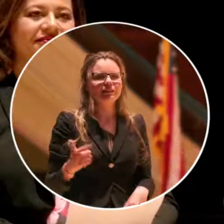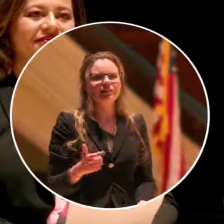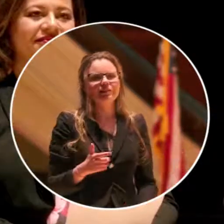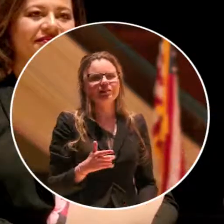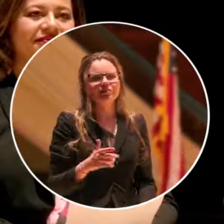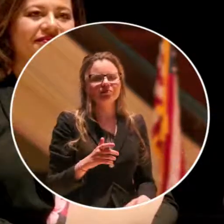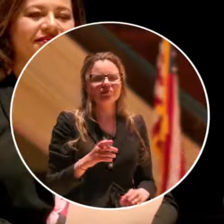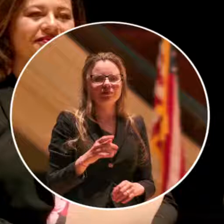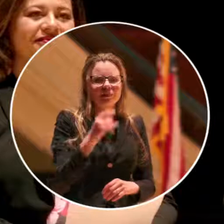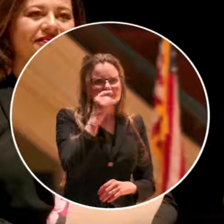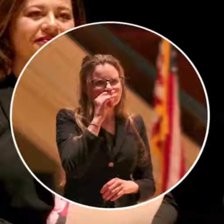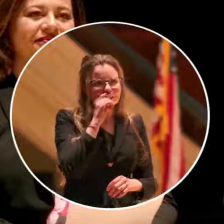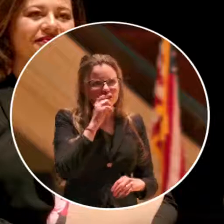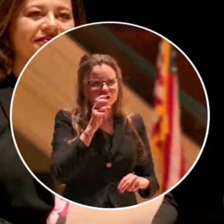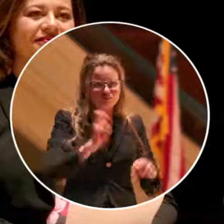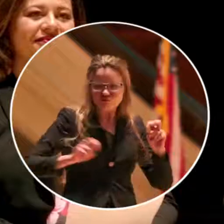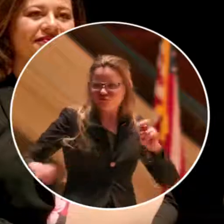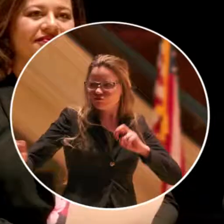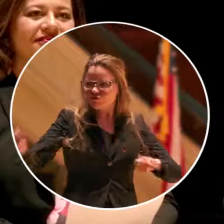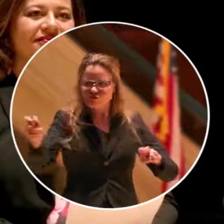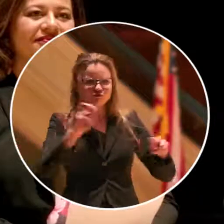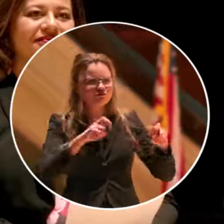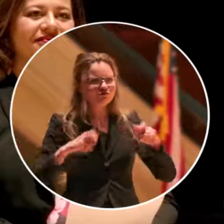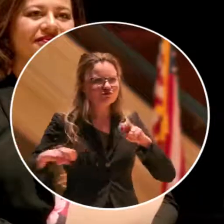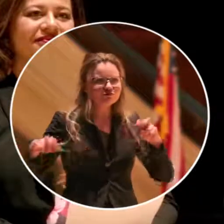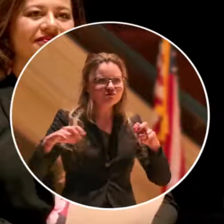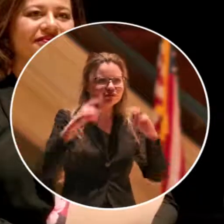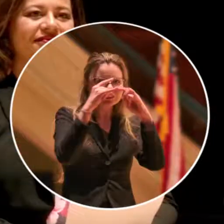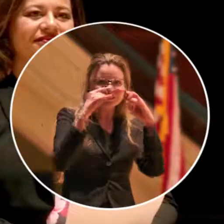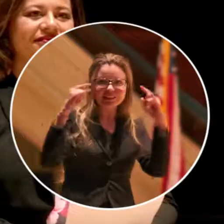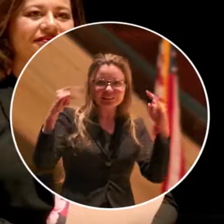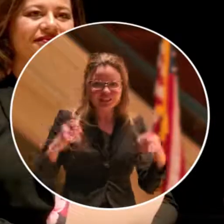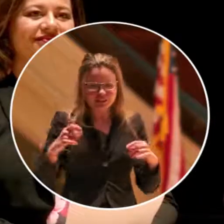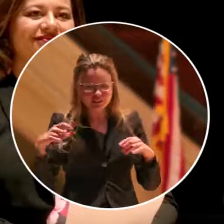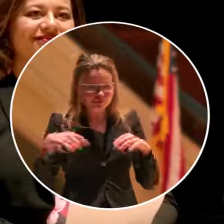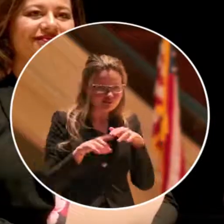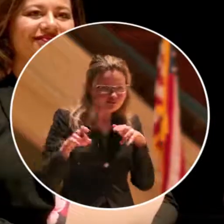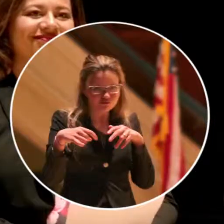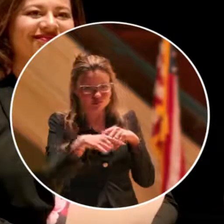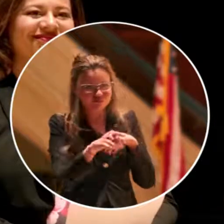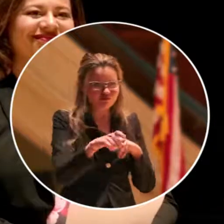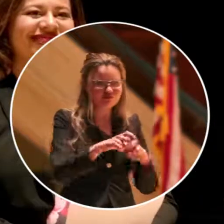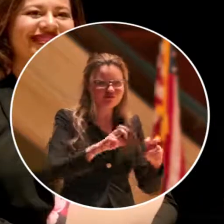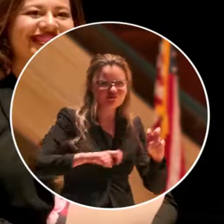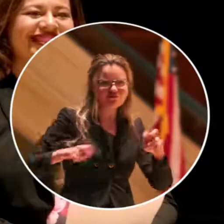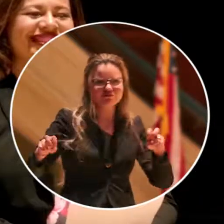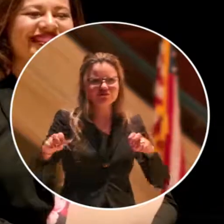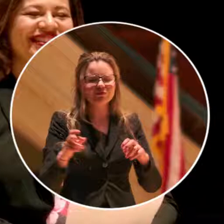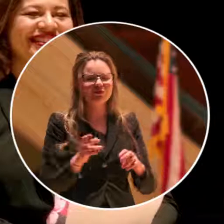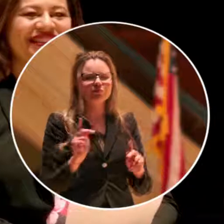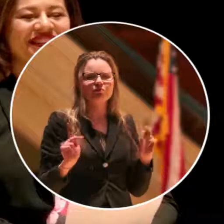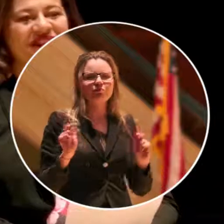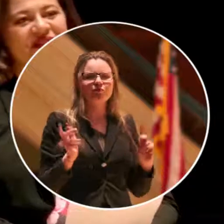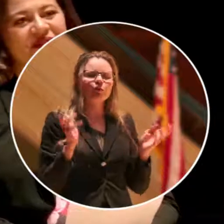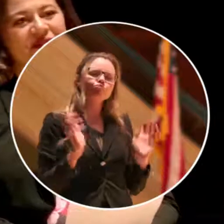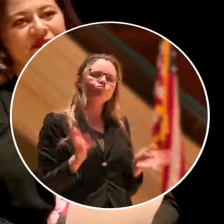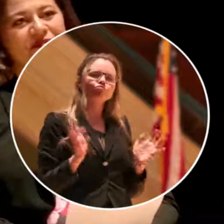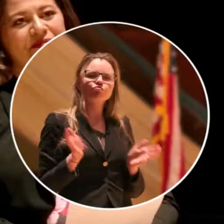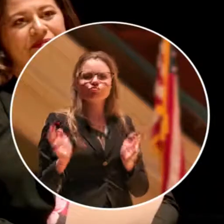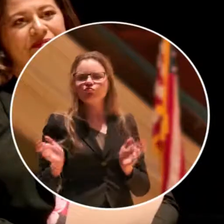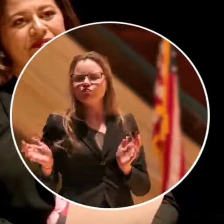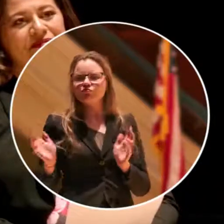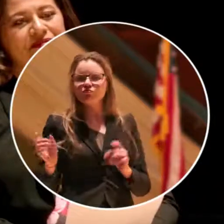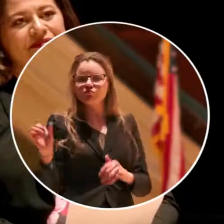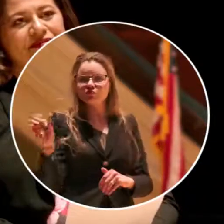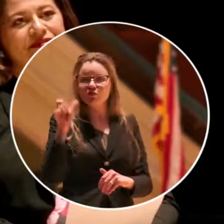would be scads of kids and dogs running in and out of tent pegs, people's legs, and relatives chatting. The other side